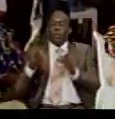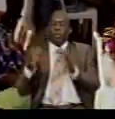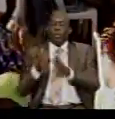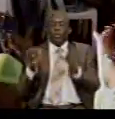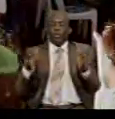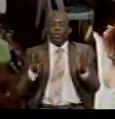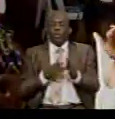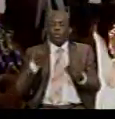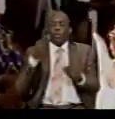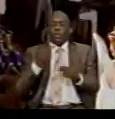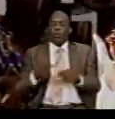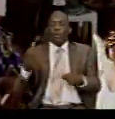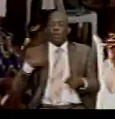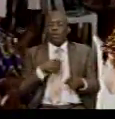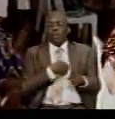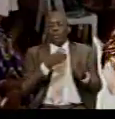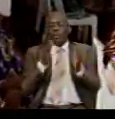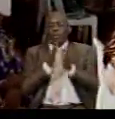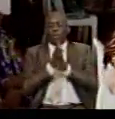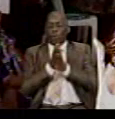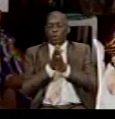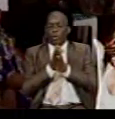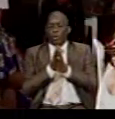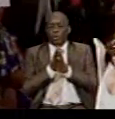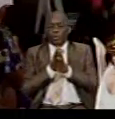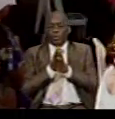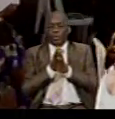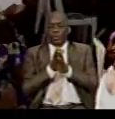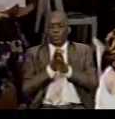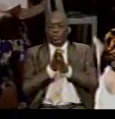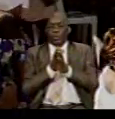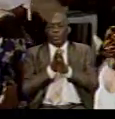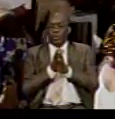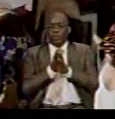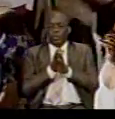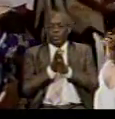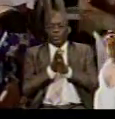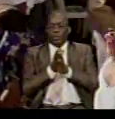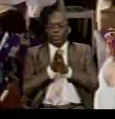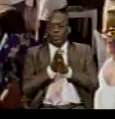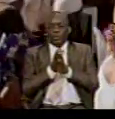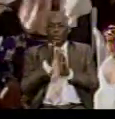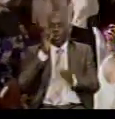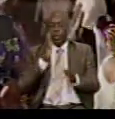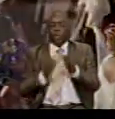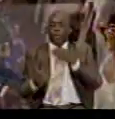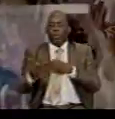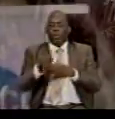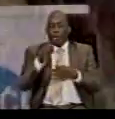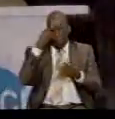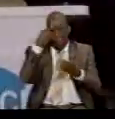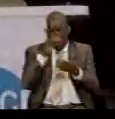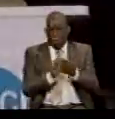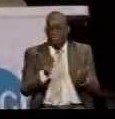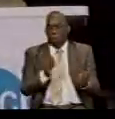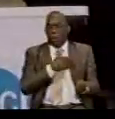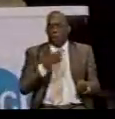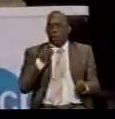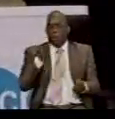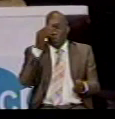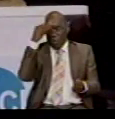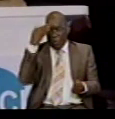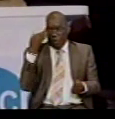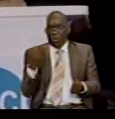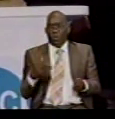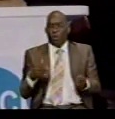pray. Au nom de Jésus, nous avons prié. If you believe and you know and you are accepting this thing we are saying, hey, si